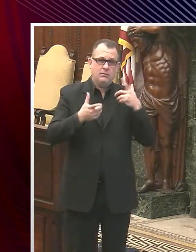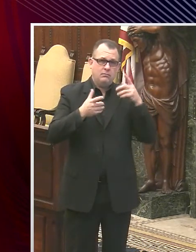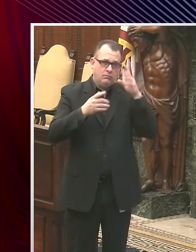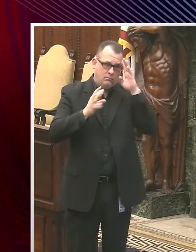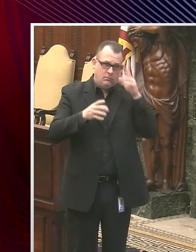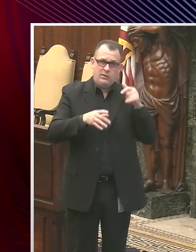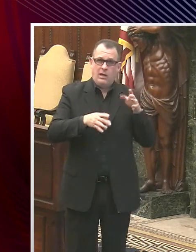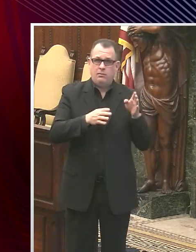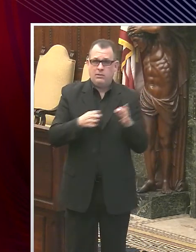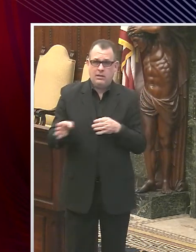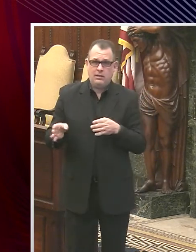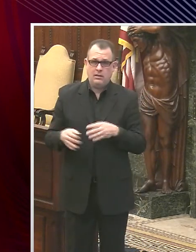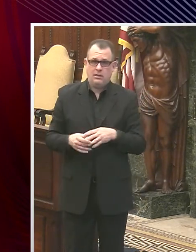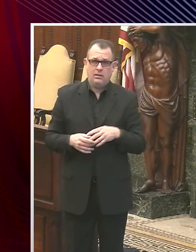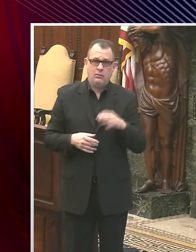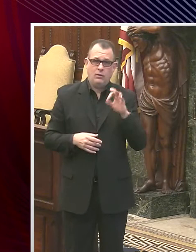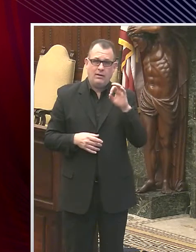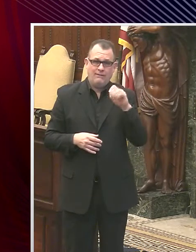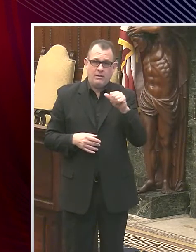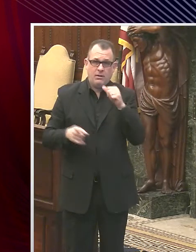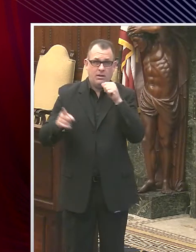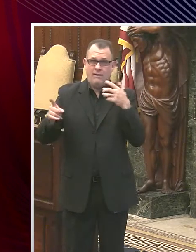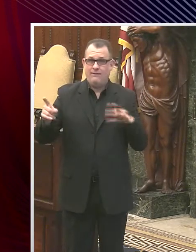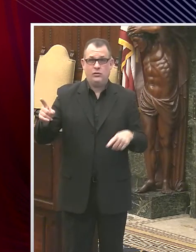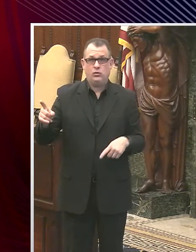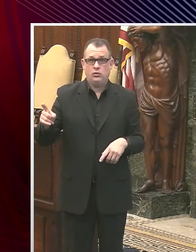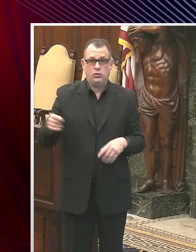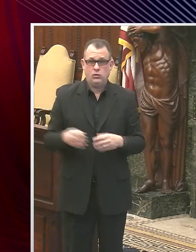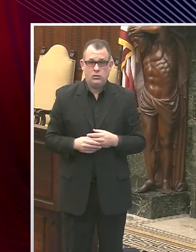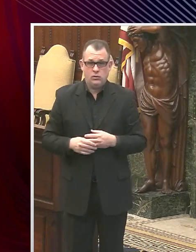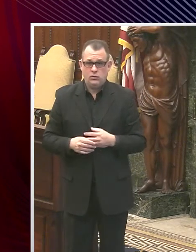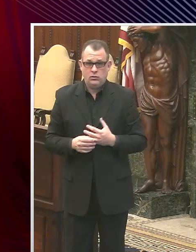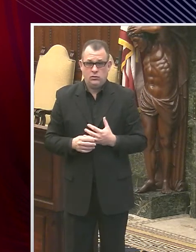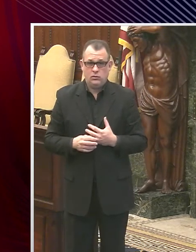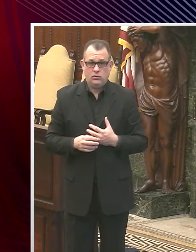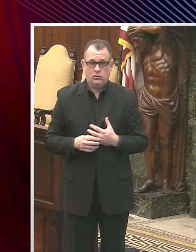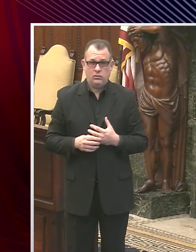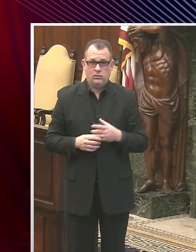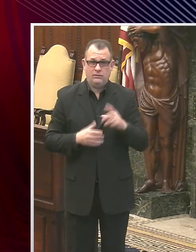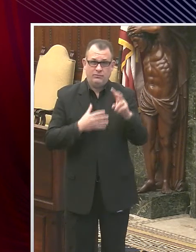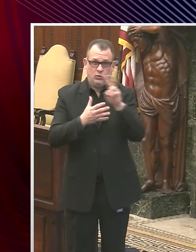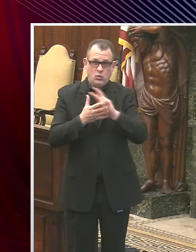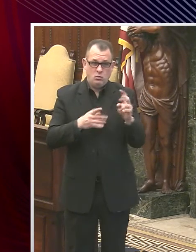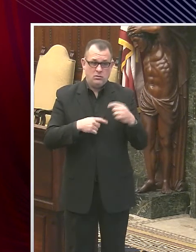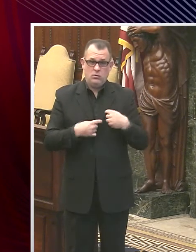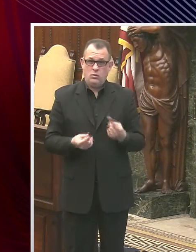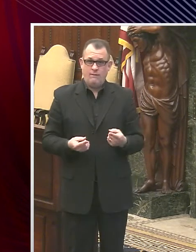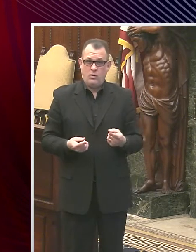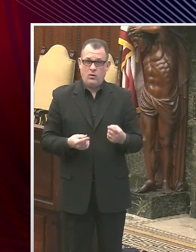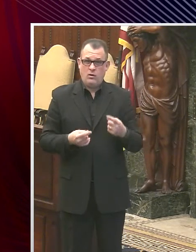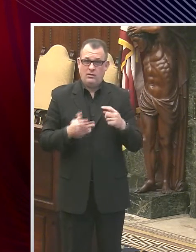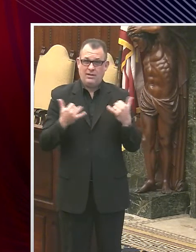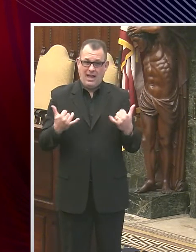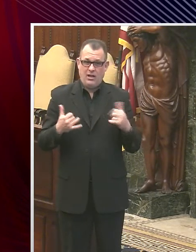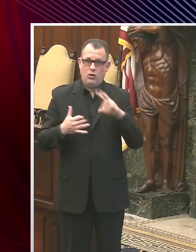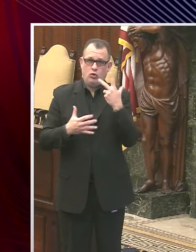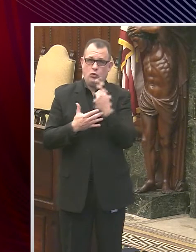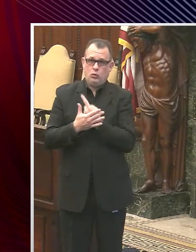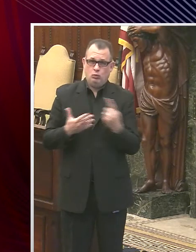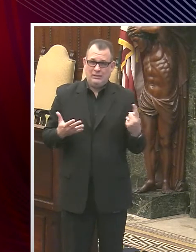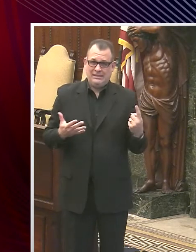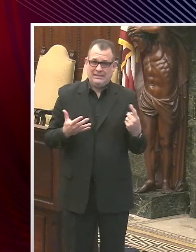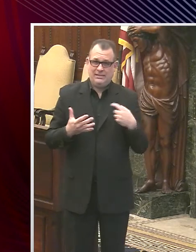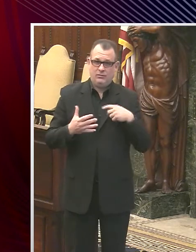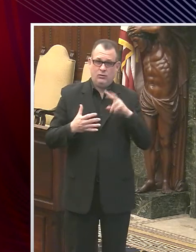FEMA site is not finished. It's only been there about 2 weeks. This now a 3rd week, then we'll go to second doses, but then there'll be more time